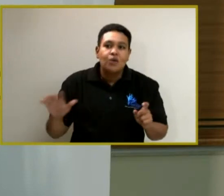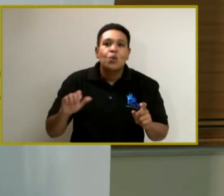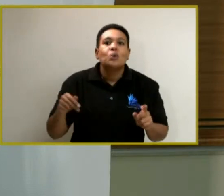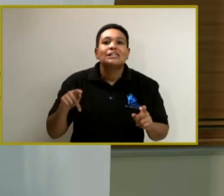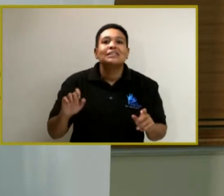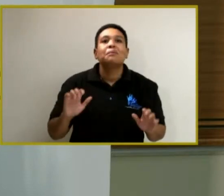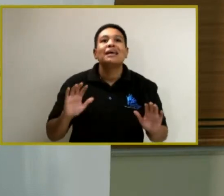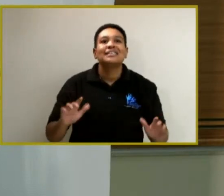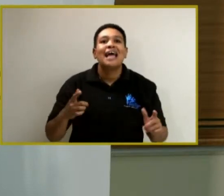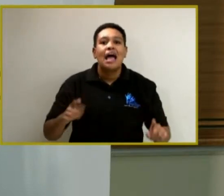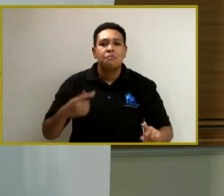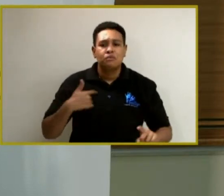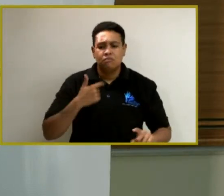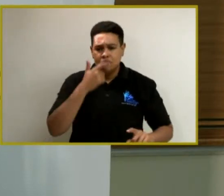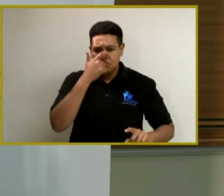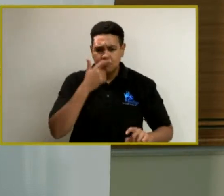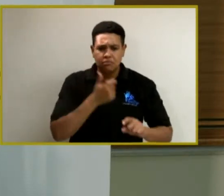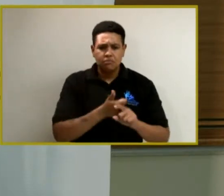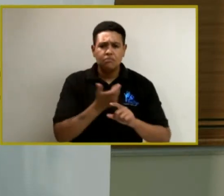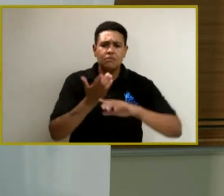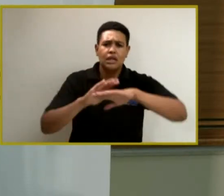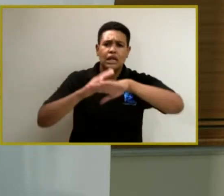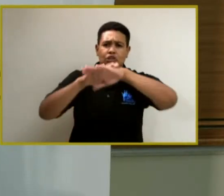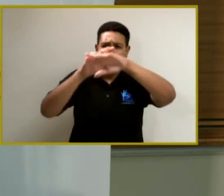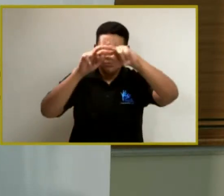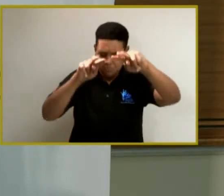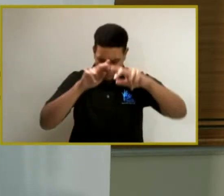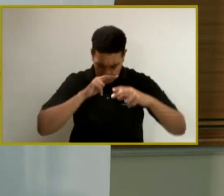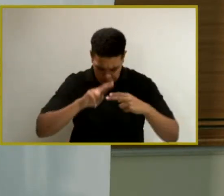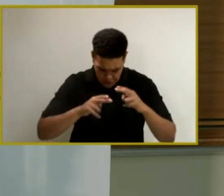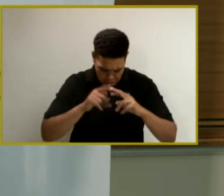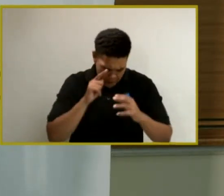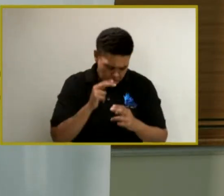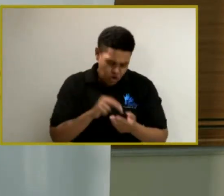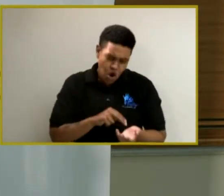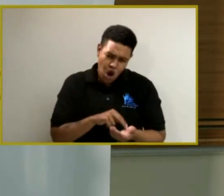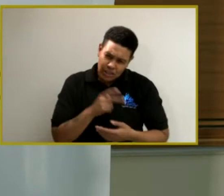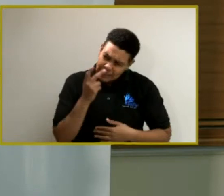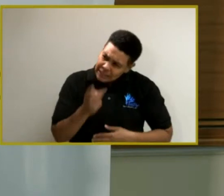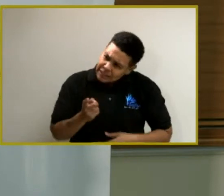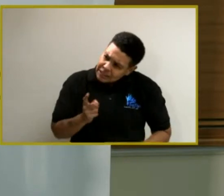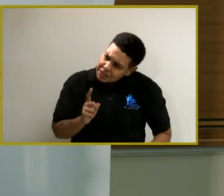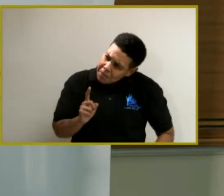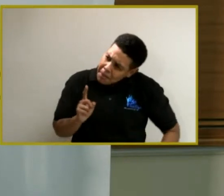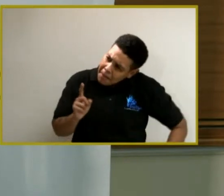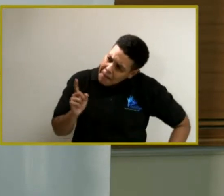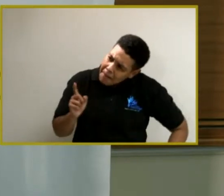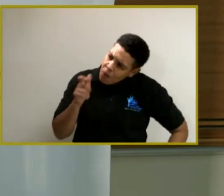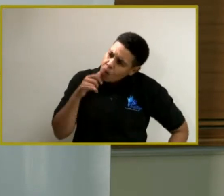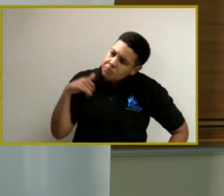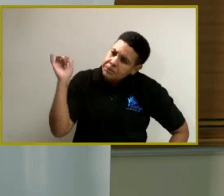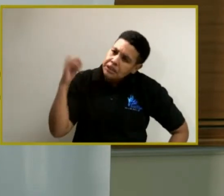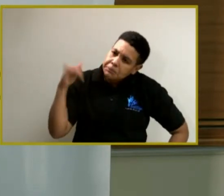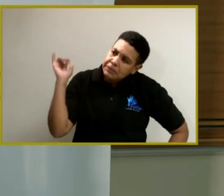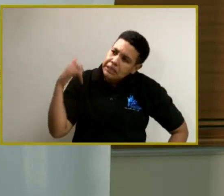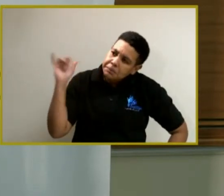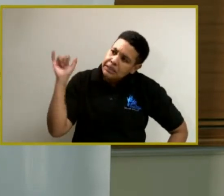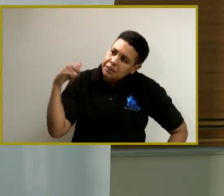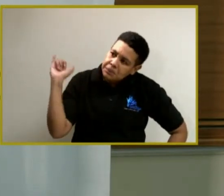spaces. We are seeing that increase again in the number of our nurses that are migrating,